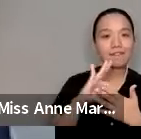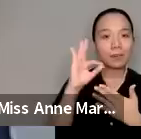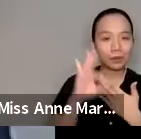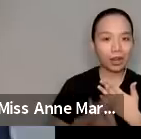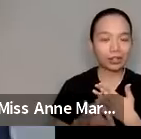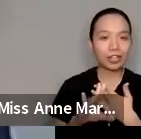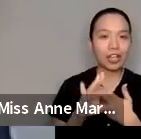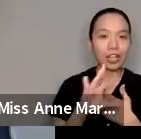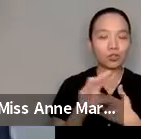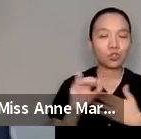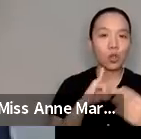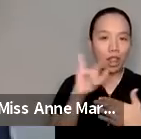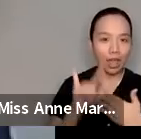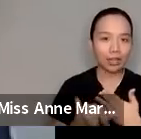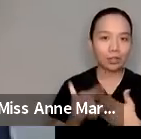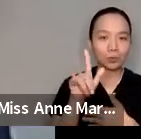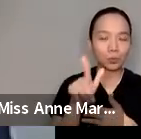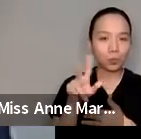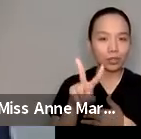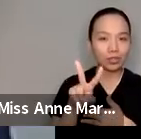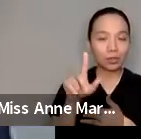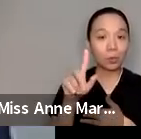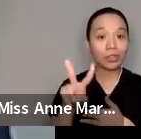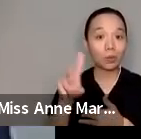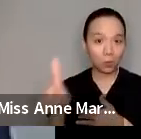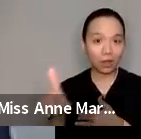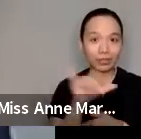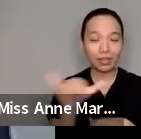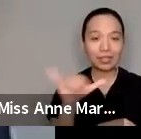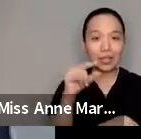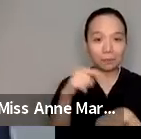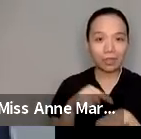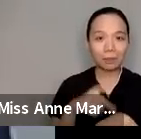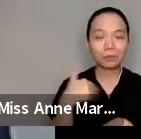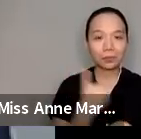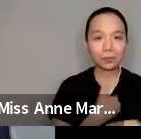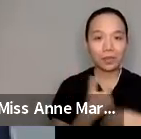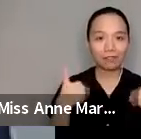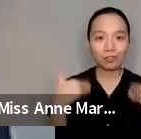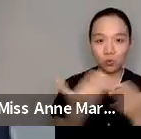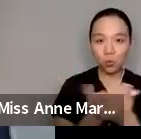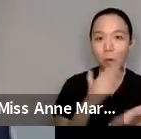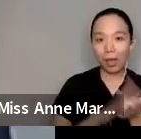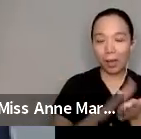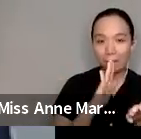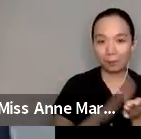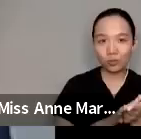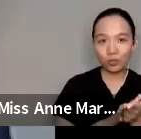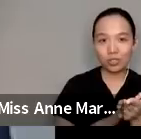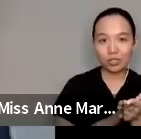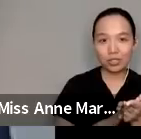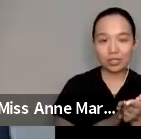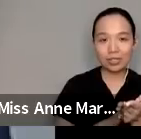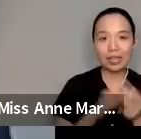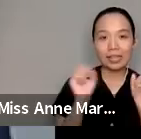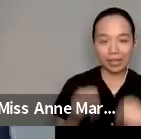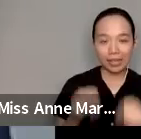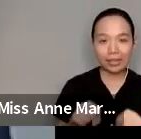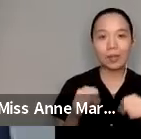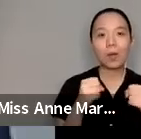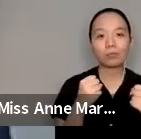2021. At the same time, we will also have our new campus initiated and